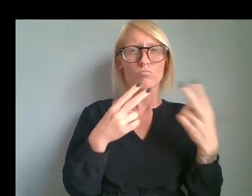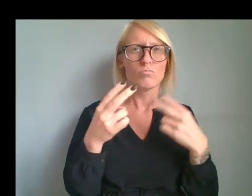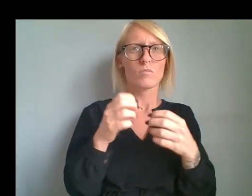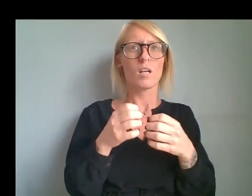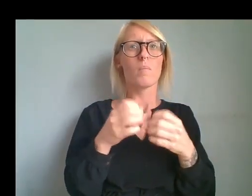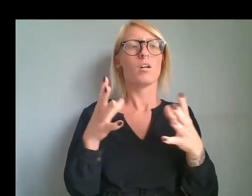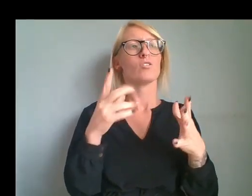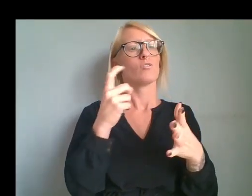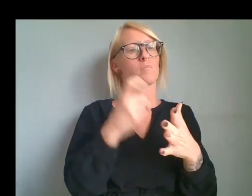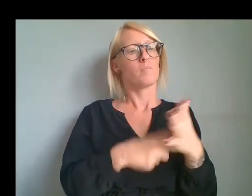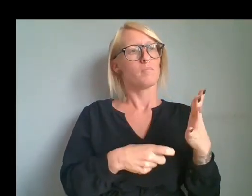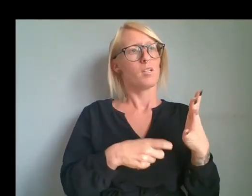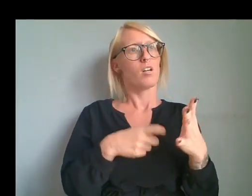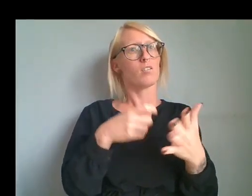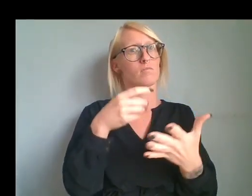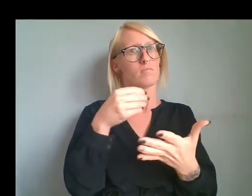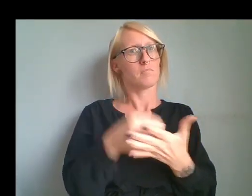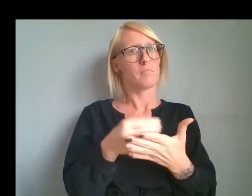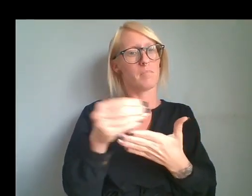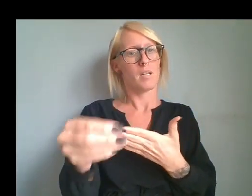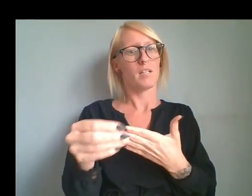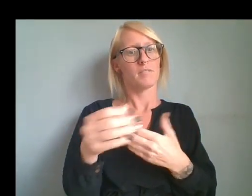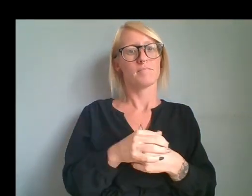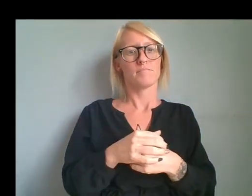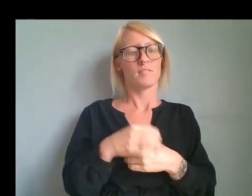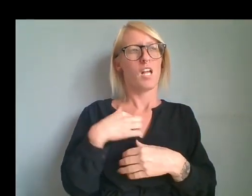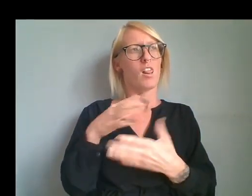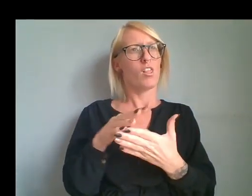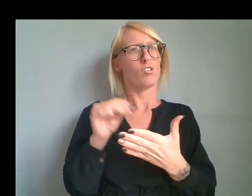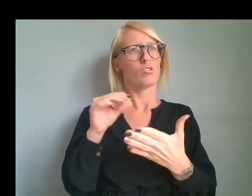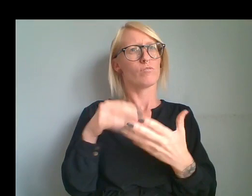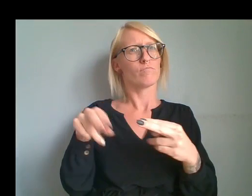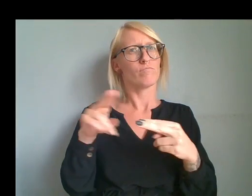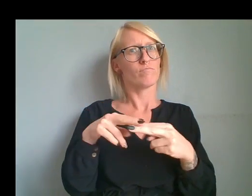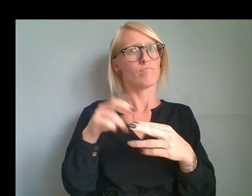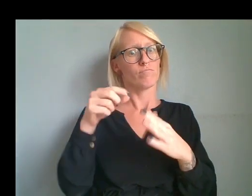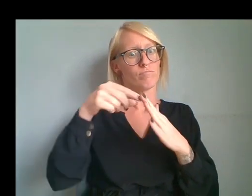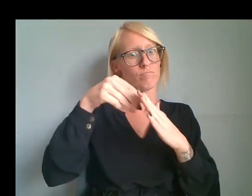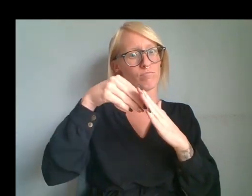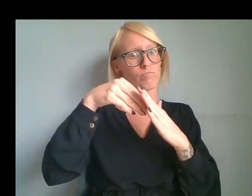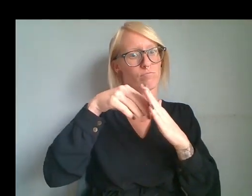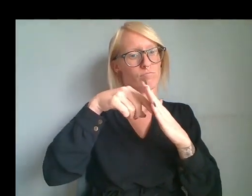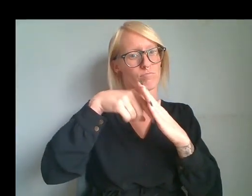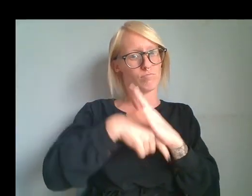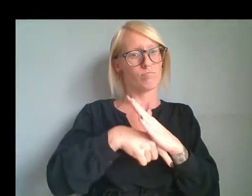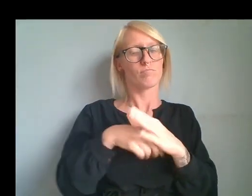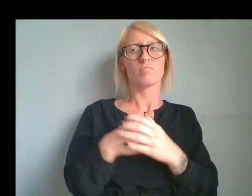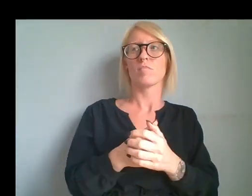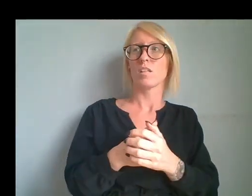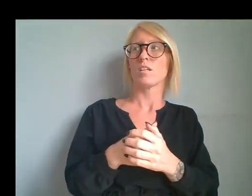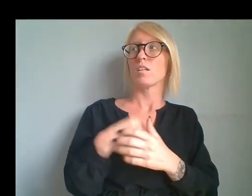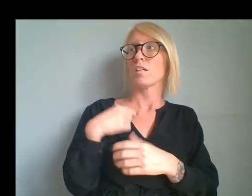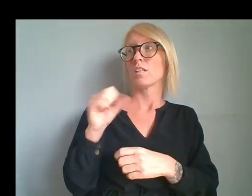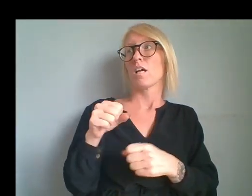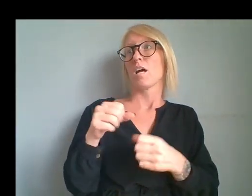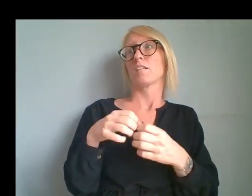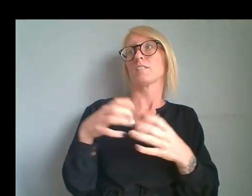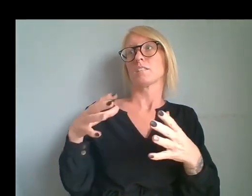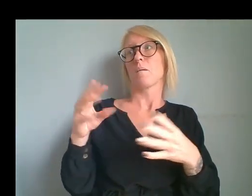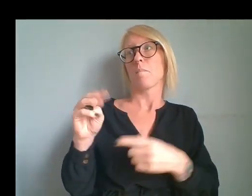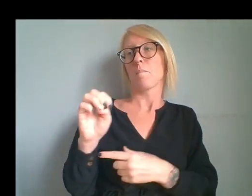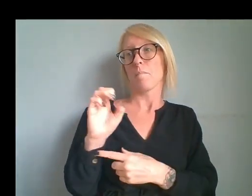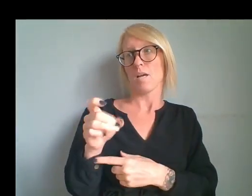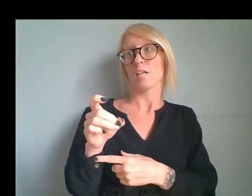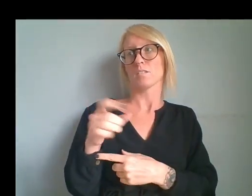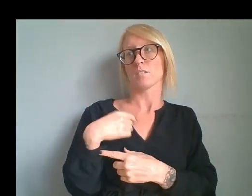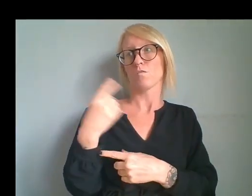know, I'd like to learn more about it. Yeah, well, it's definitely a great recommendation to set your max per day so you don't get a real surprise bill at the end of